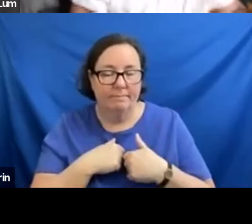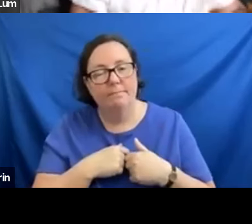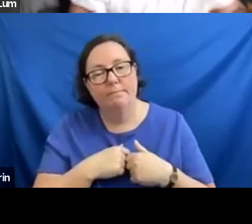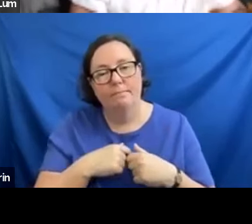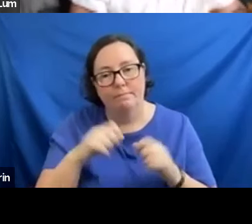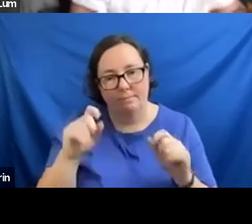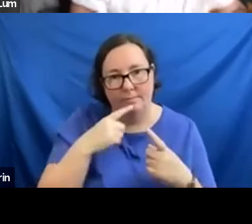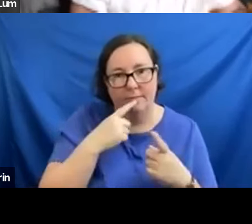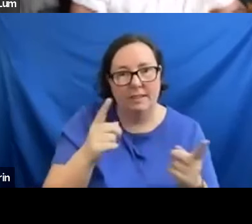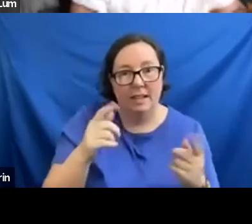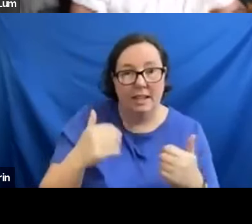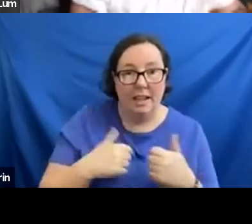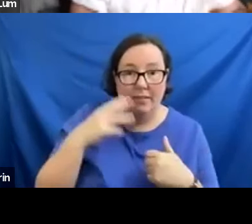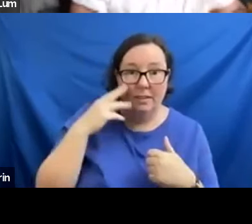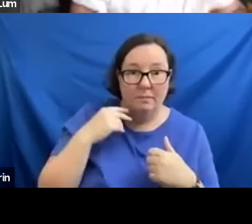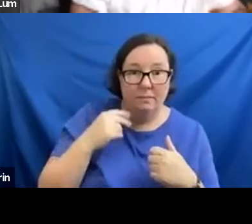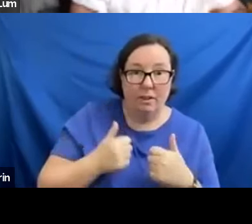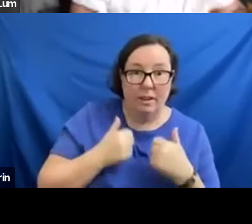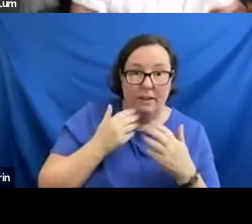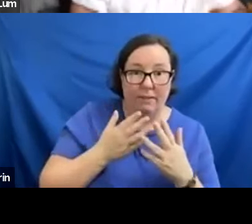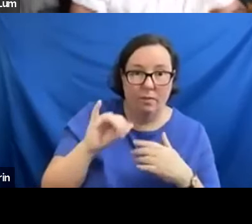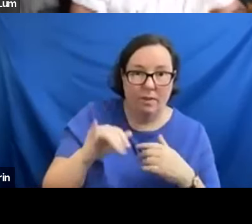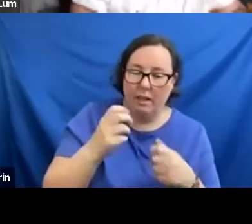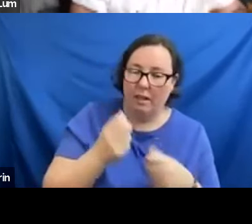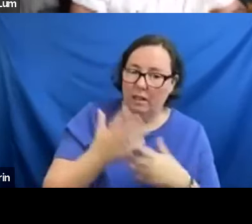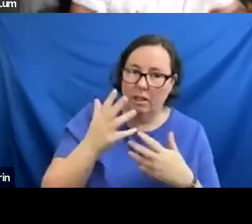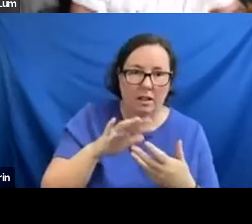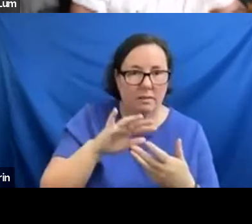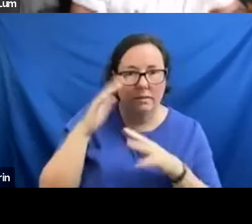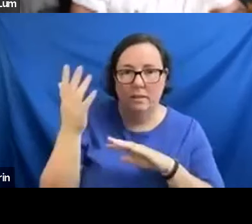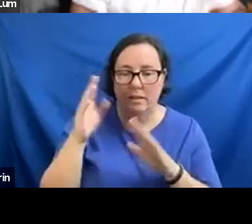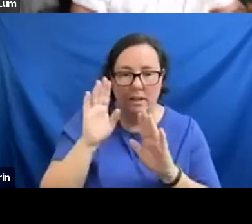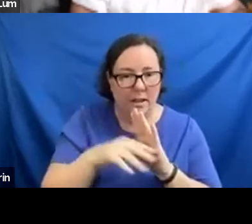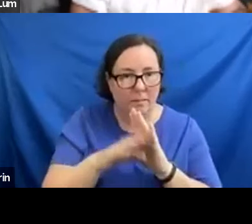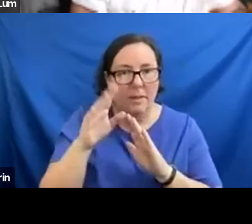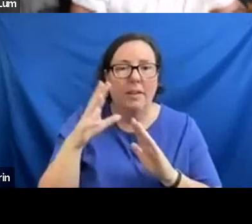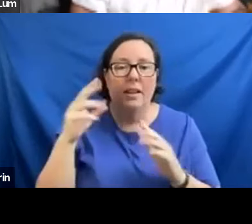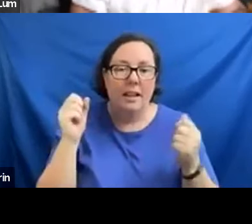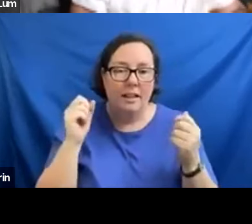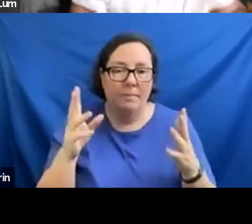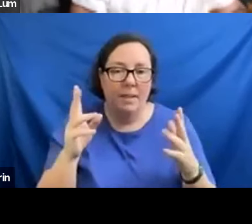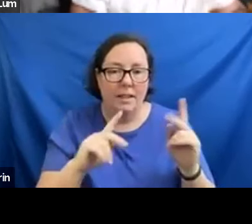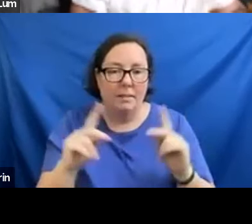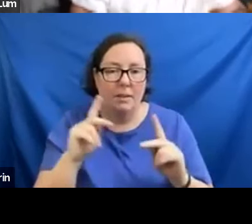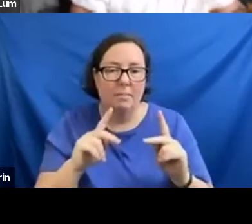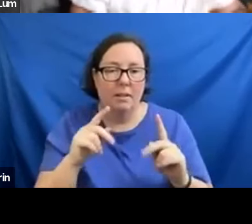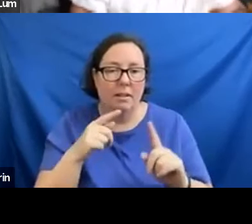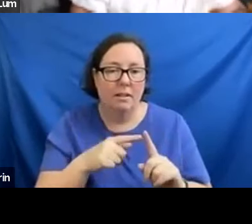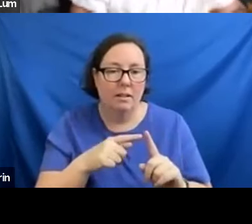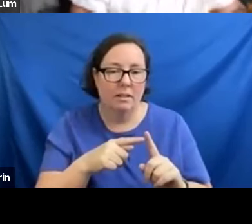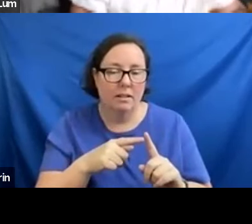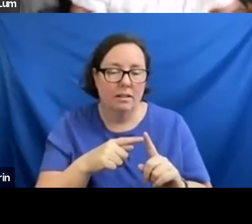I can say, having lived through it, it caused a lot of upheaval, and it caused a lot of people. It caused a lot